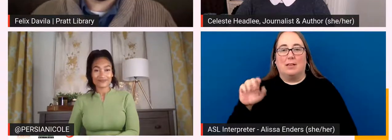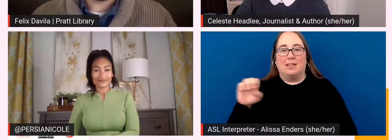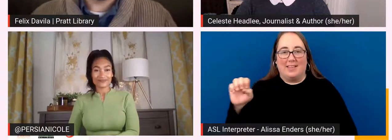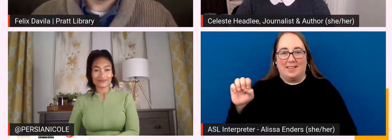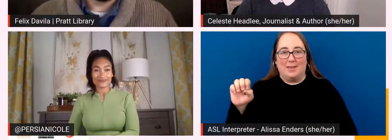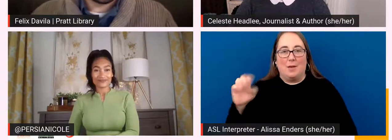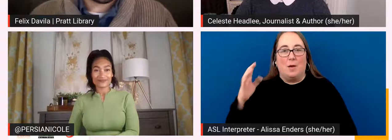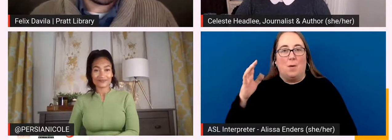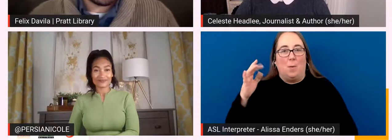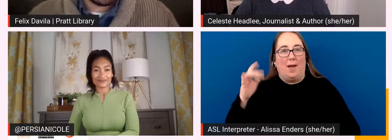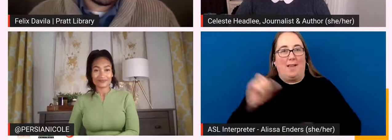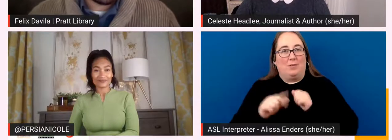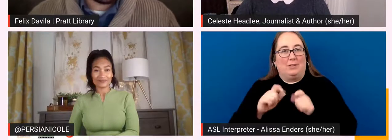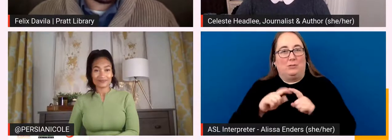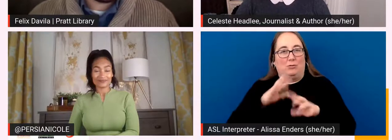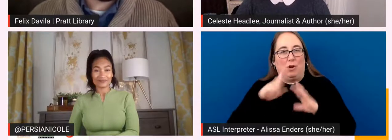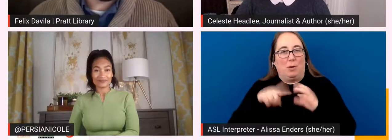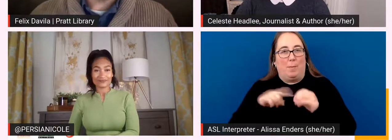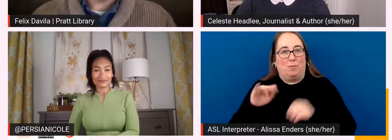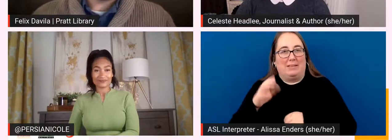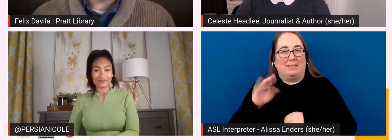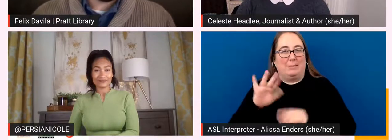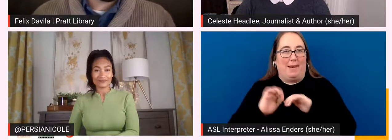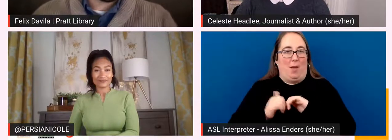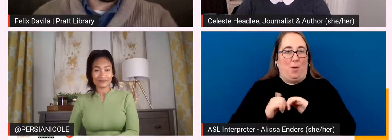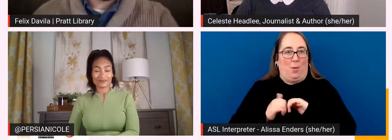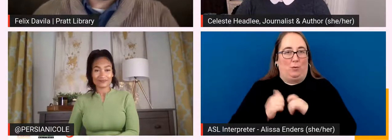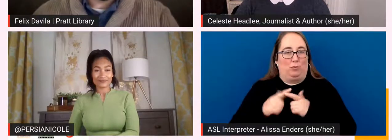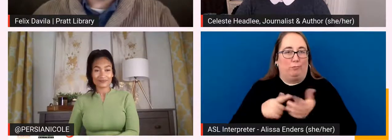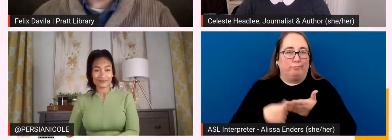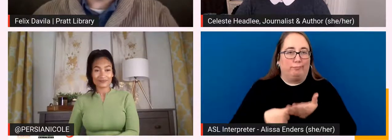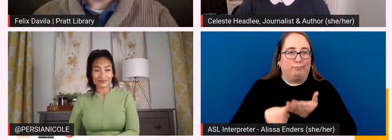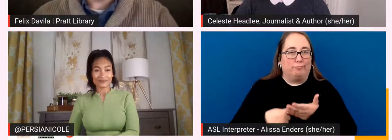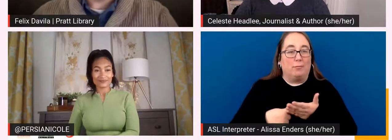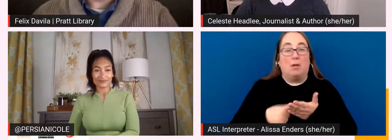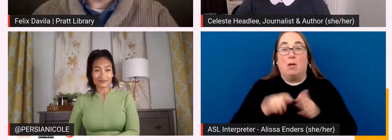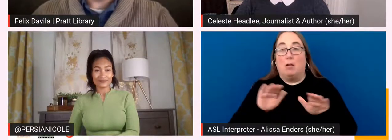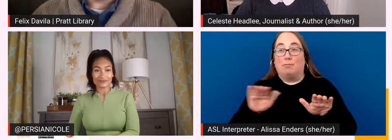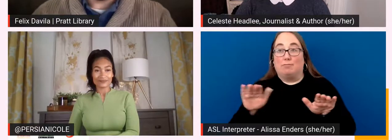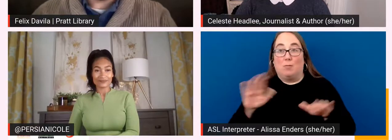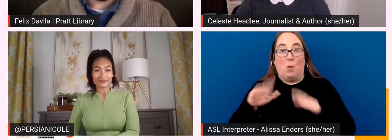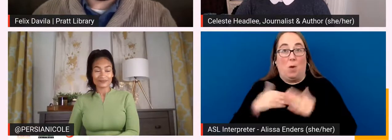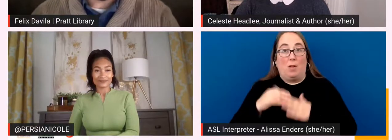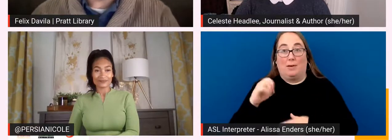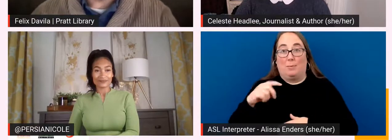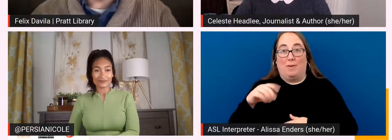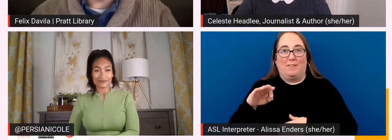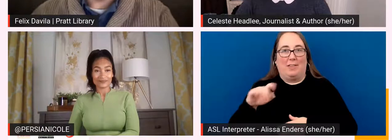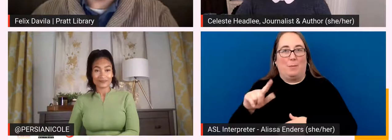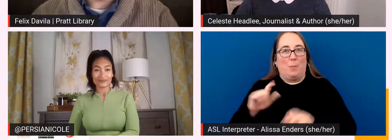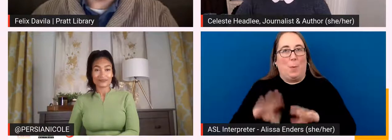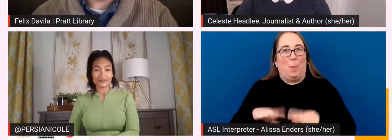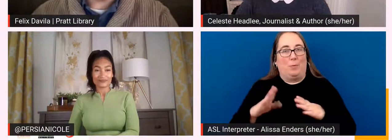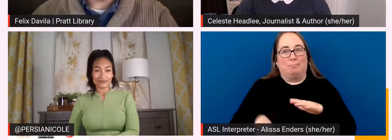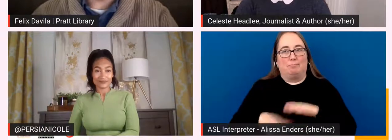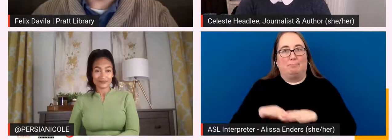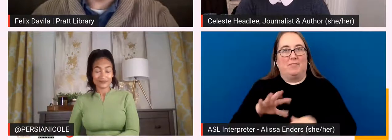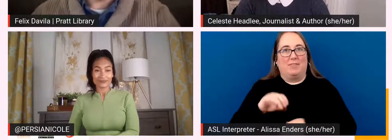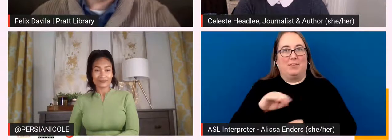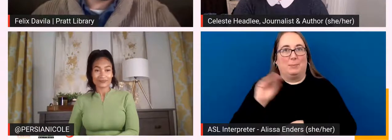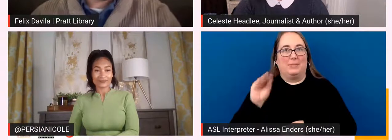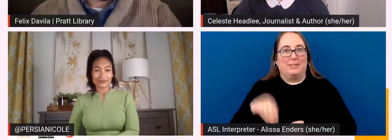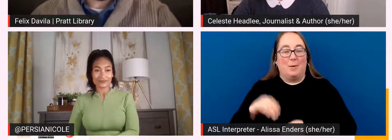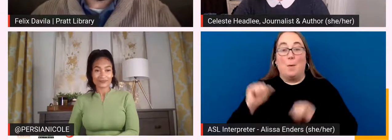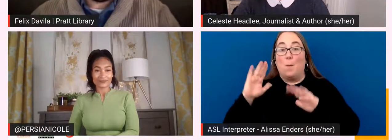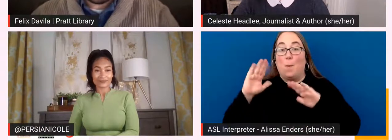racism and how to do it. Reminder, all Pratt Library locations across the city are open at 50% capacity, so we hope to see you if